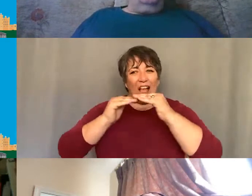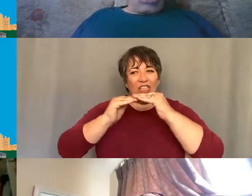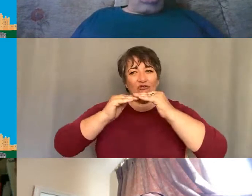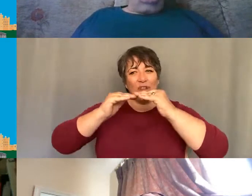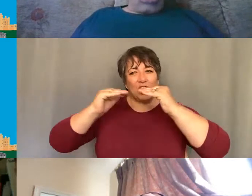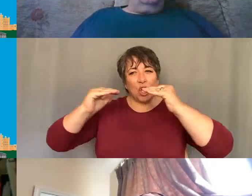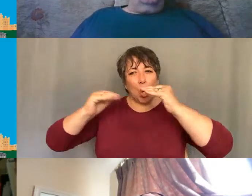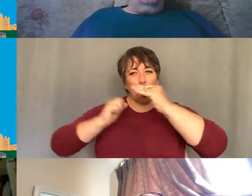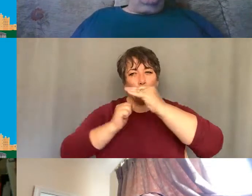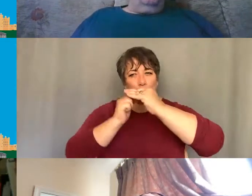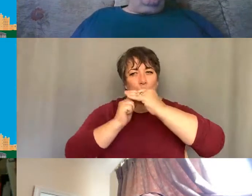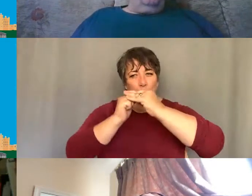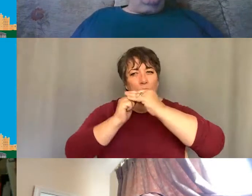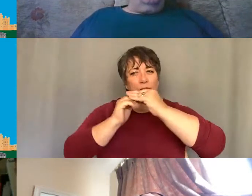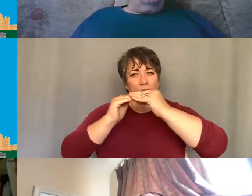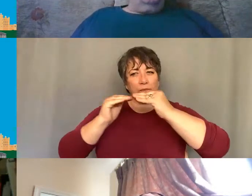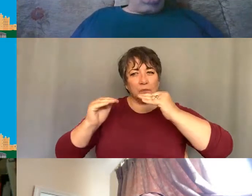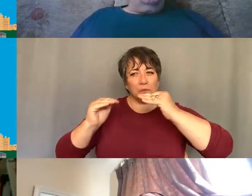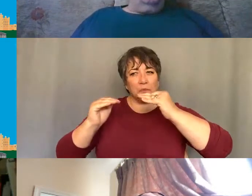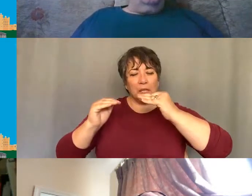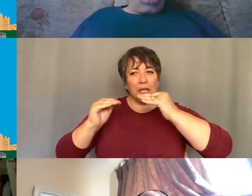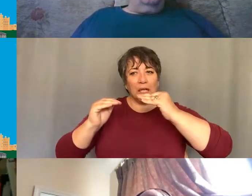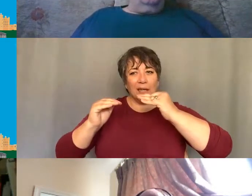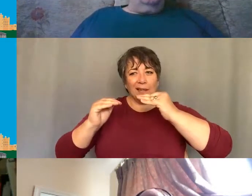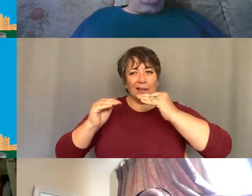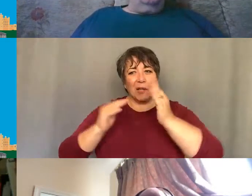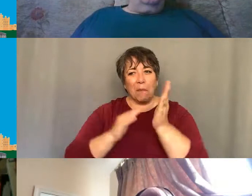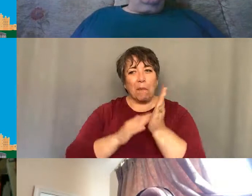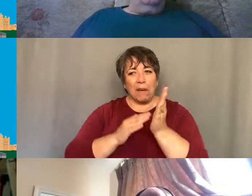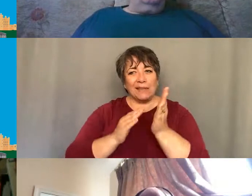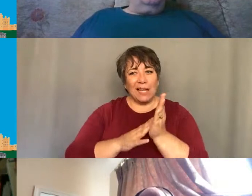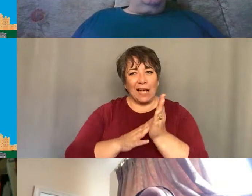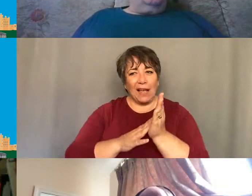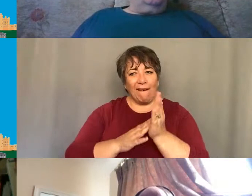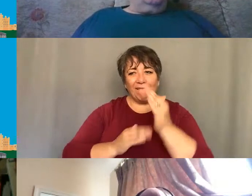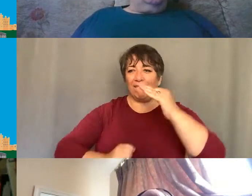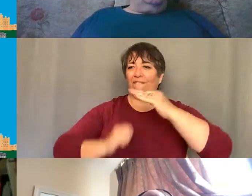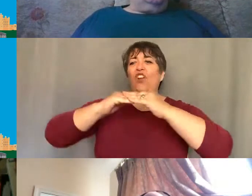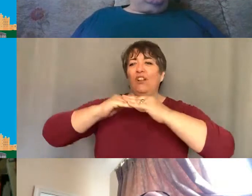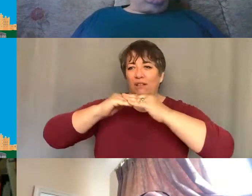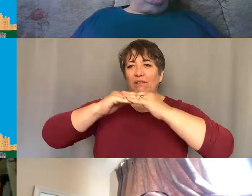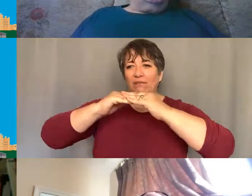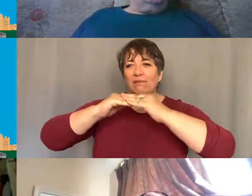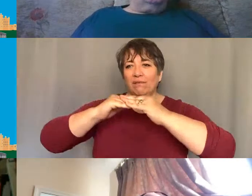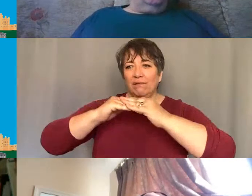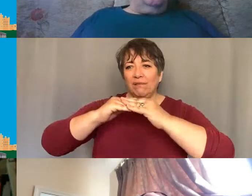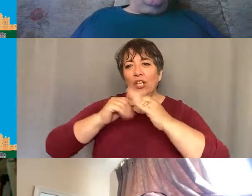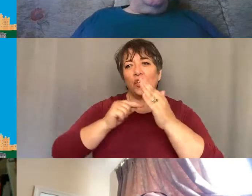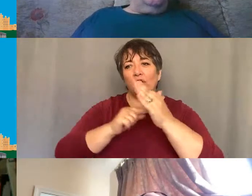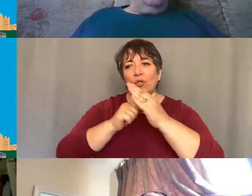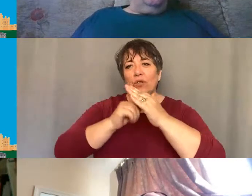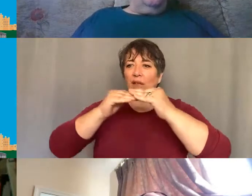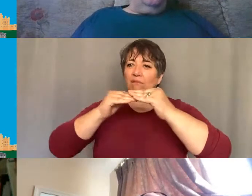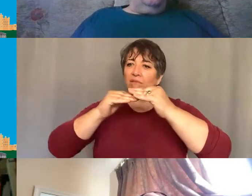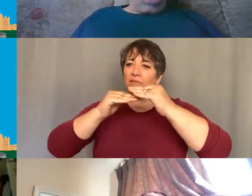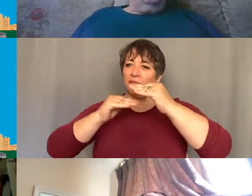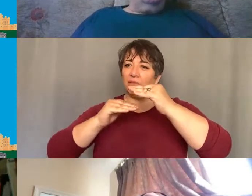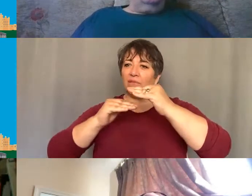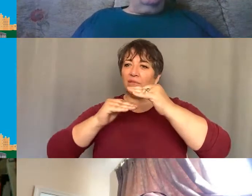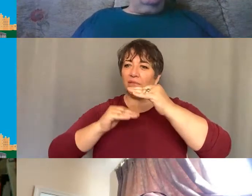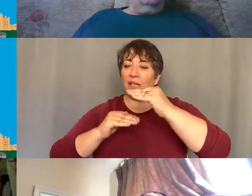our peak times are, as it said by the graph there, on a Monday, which is no different to any GP surgery or many